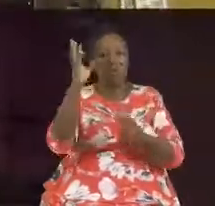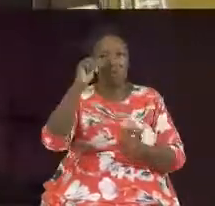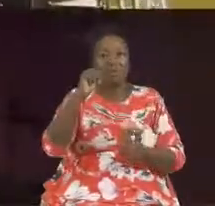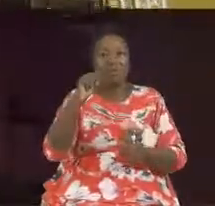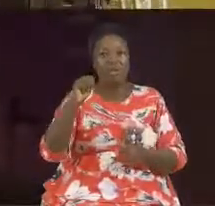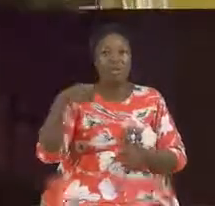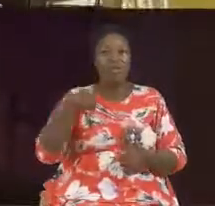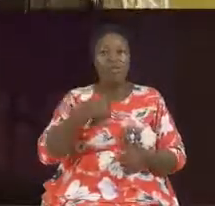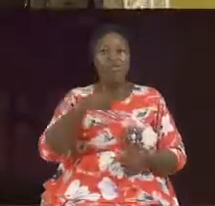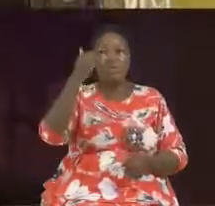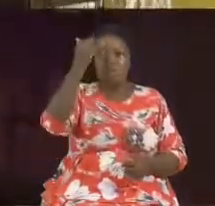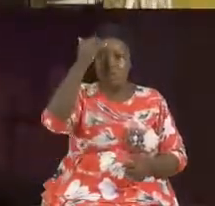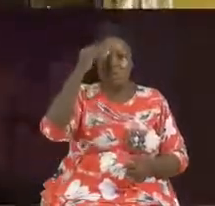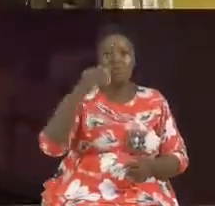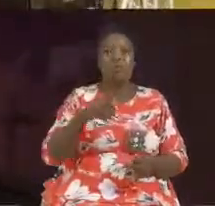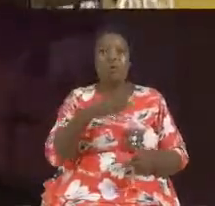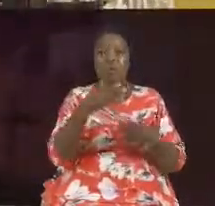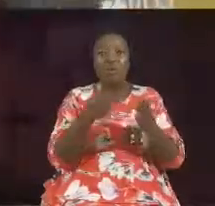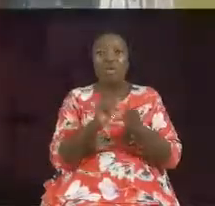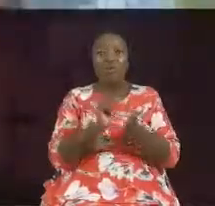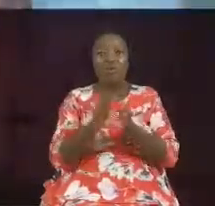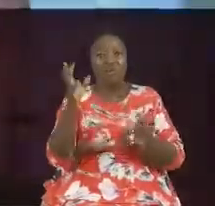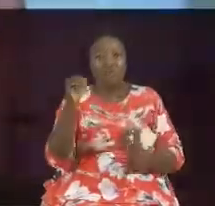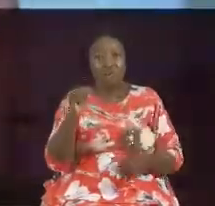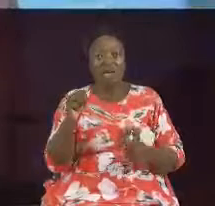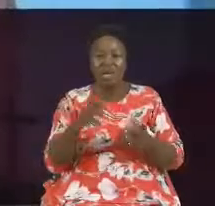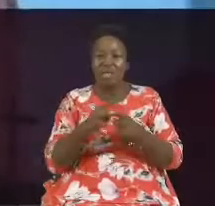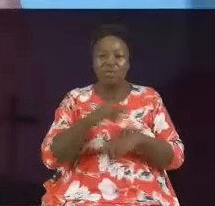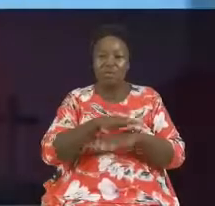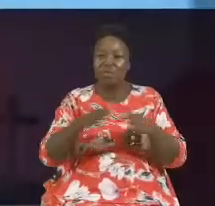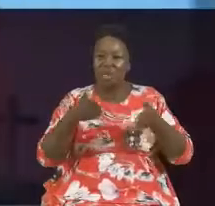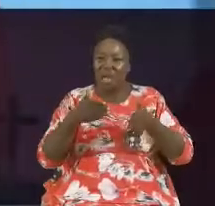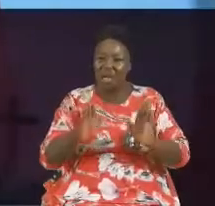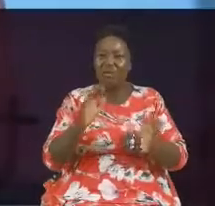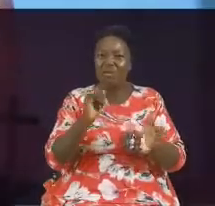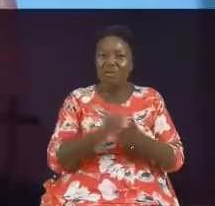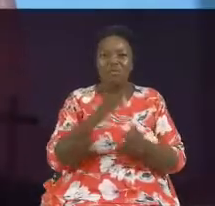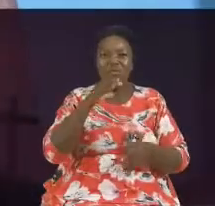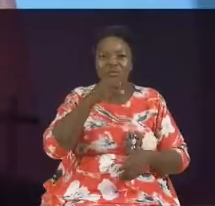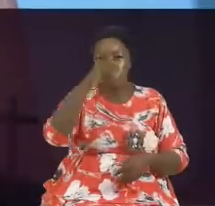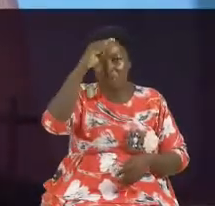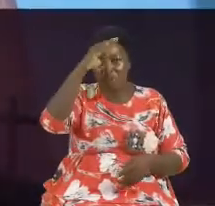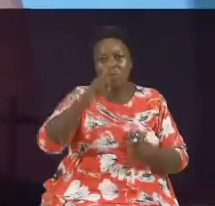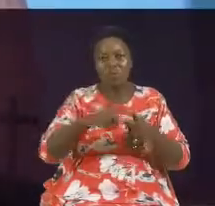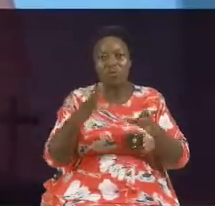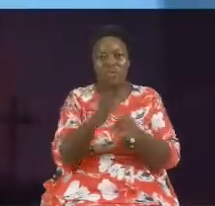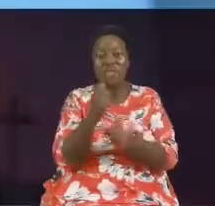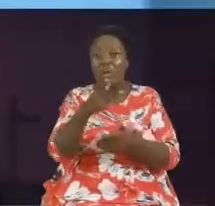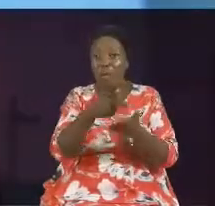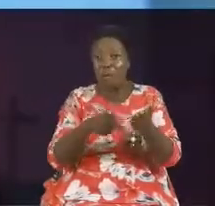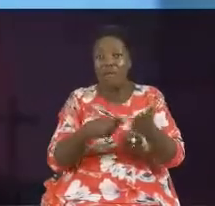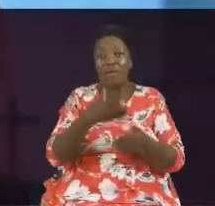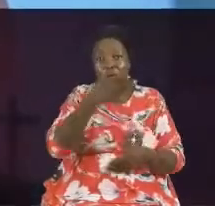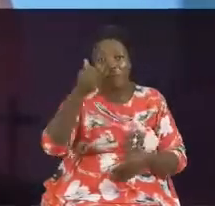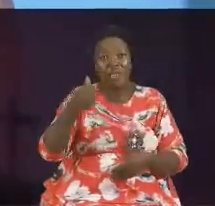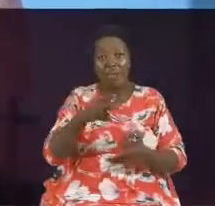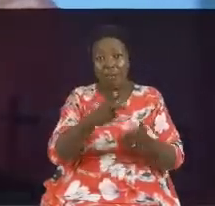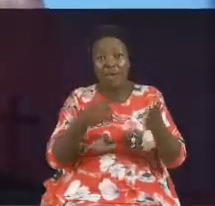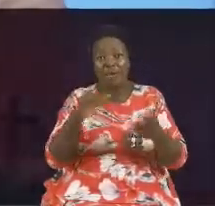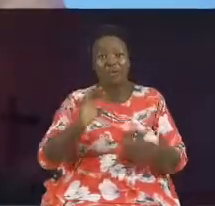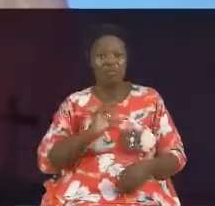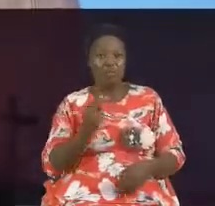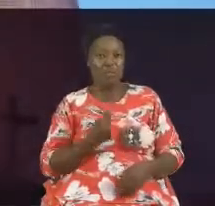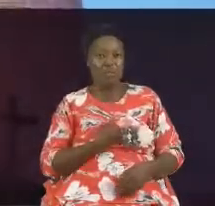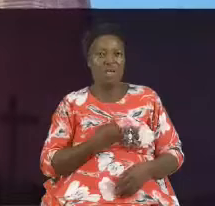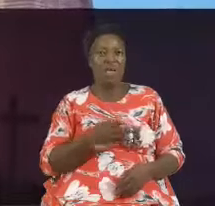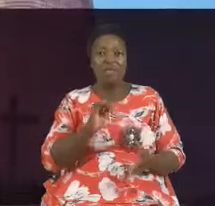is crucified with him. We identify with him. And we don't allow that old man to take